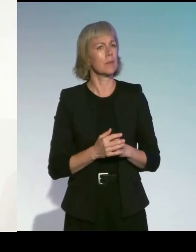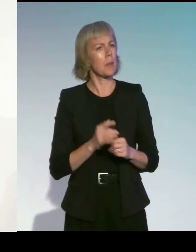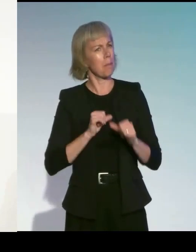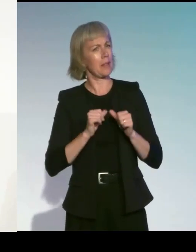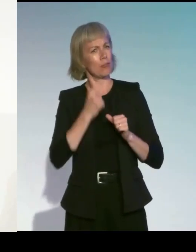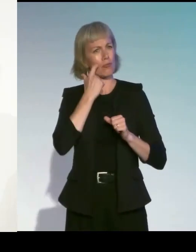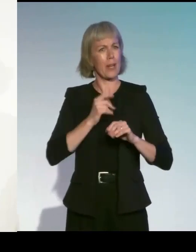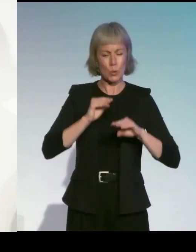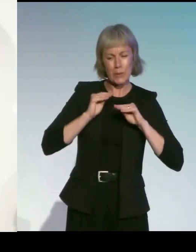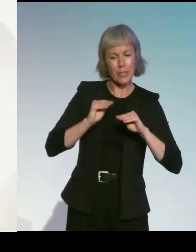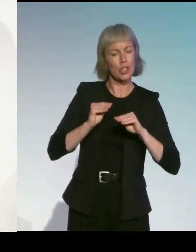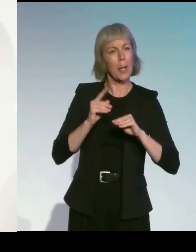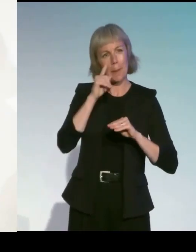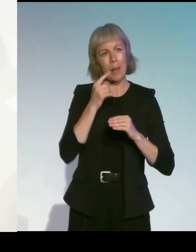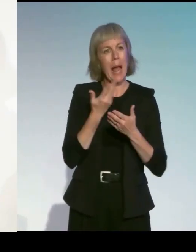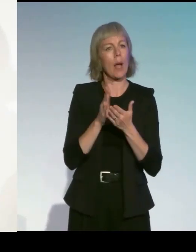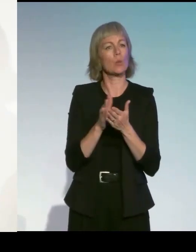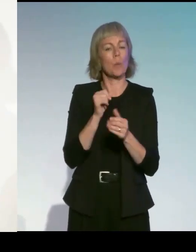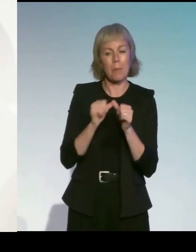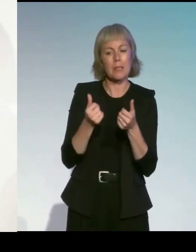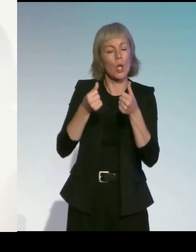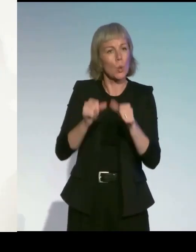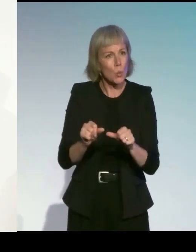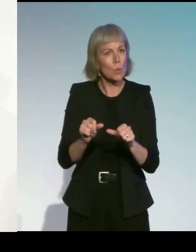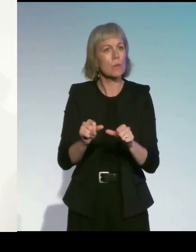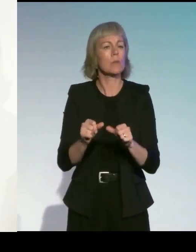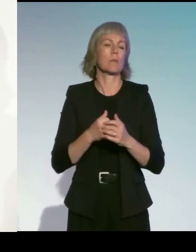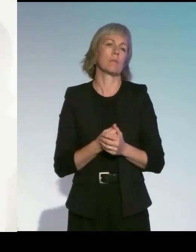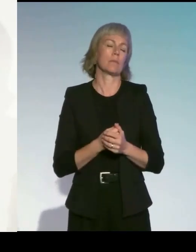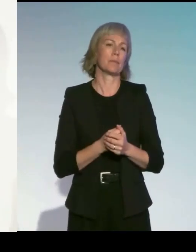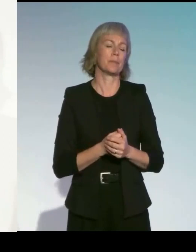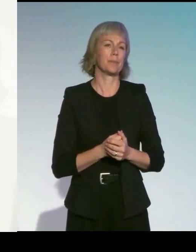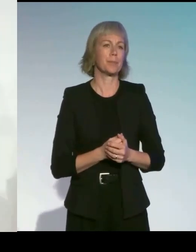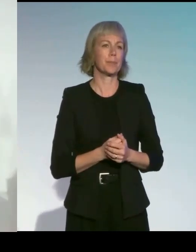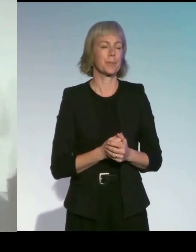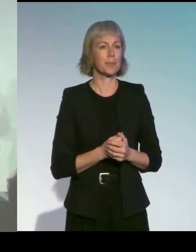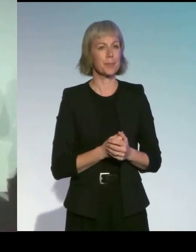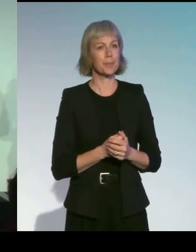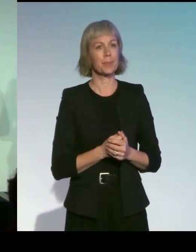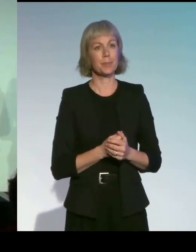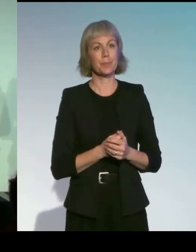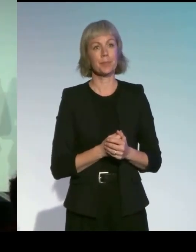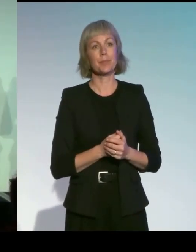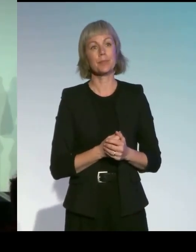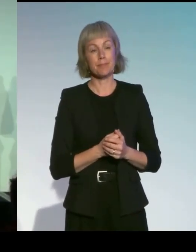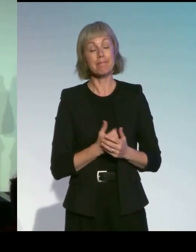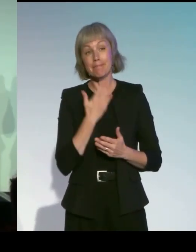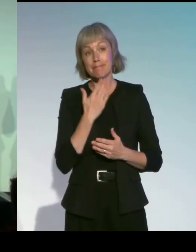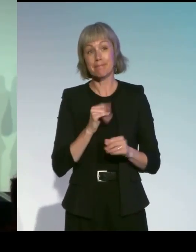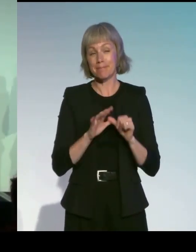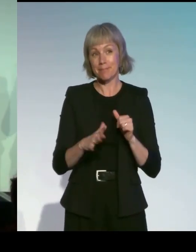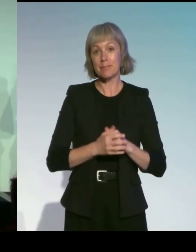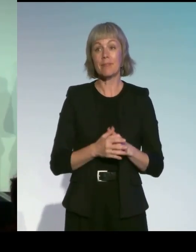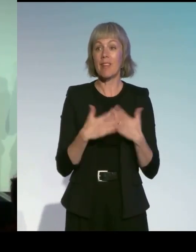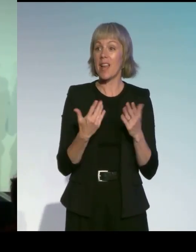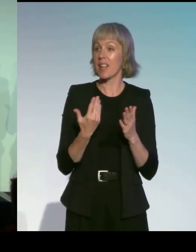understand in the platform space, like, why this is important. Great, yeah. And did